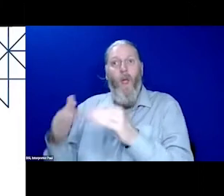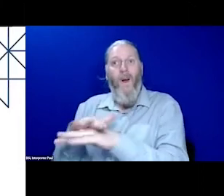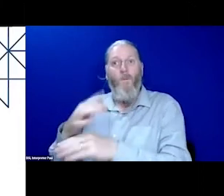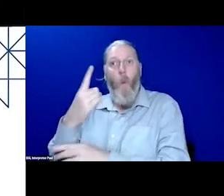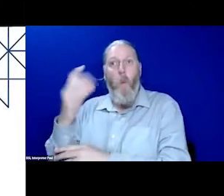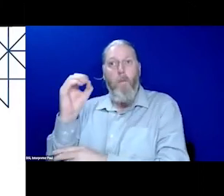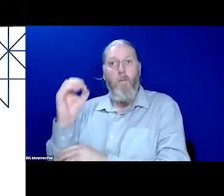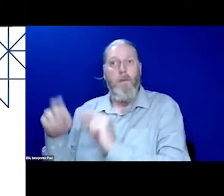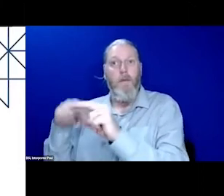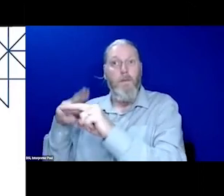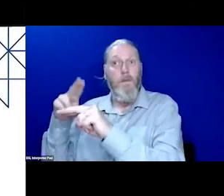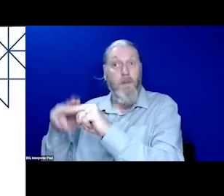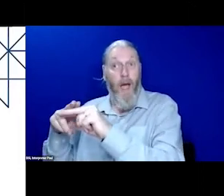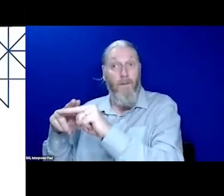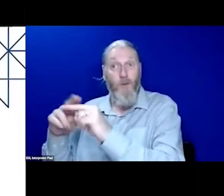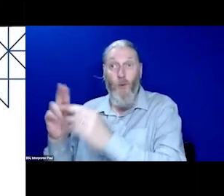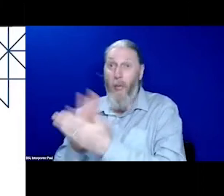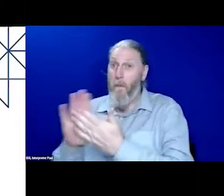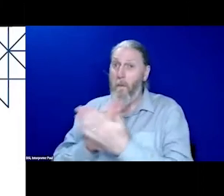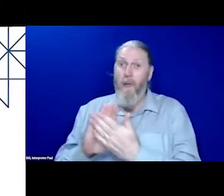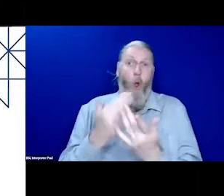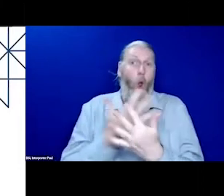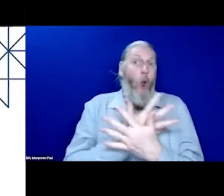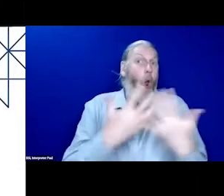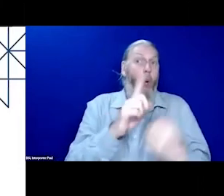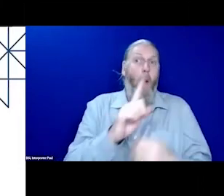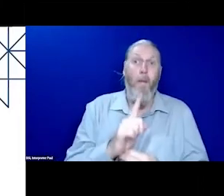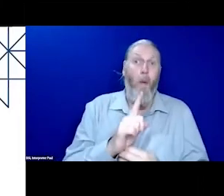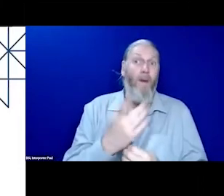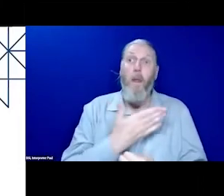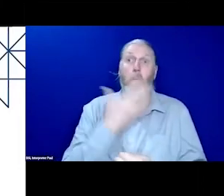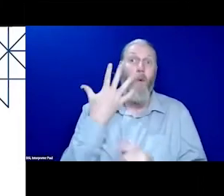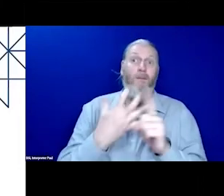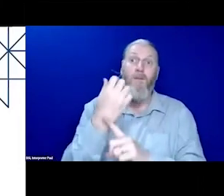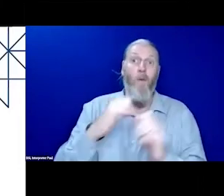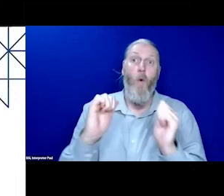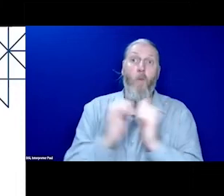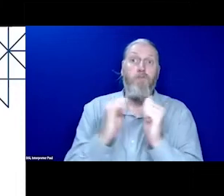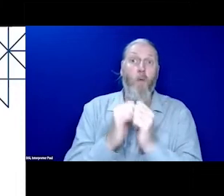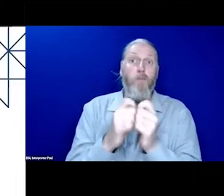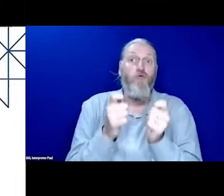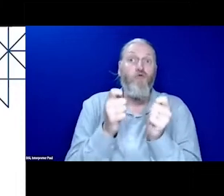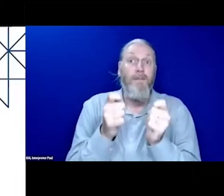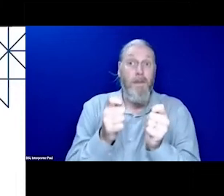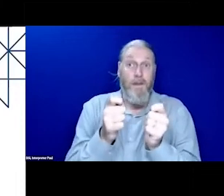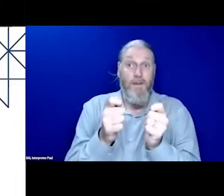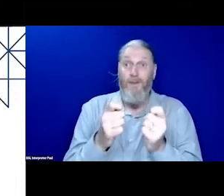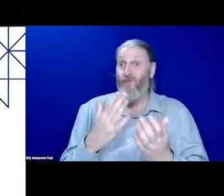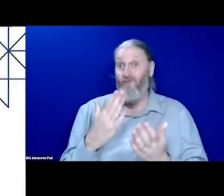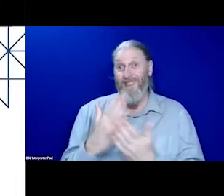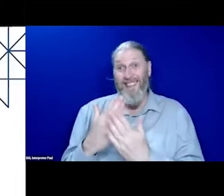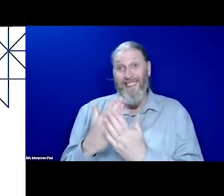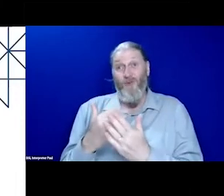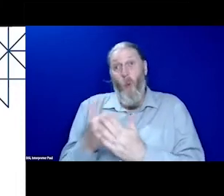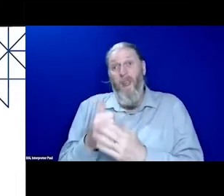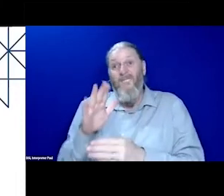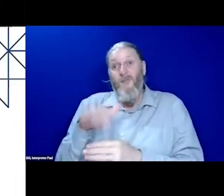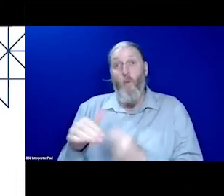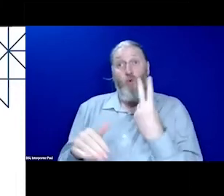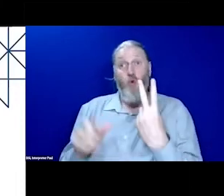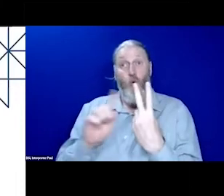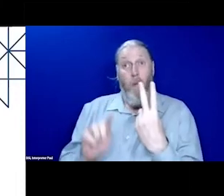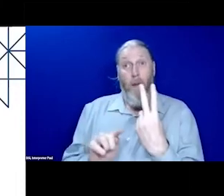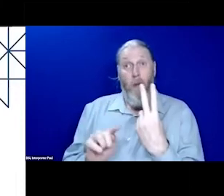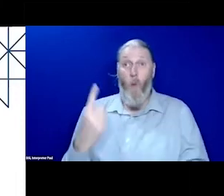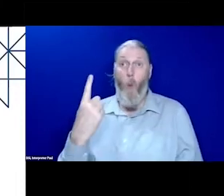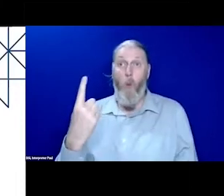of people do not get treatment. But even in high resource settings, only about 1 in 2 people receive treatment. But these systems